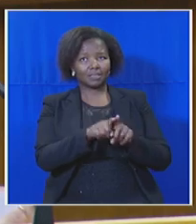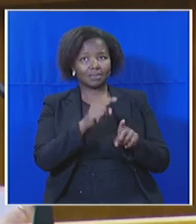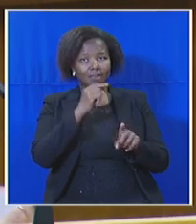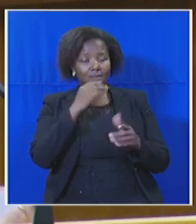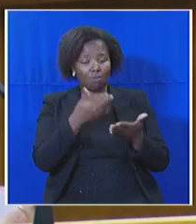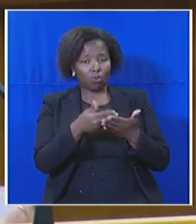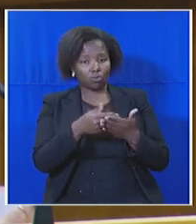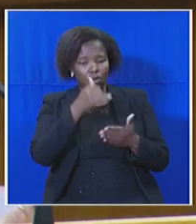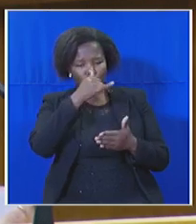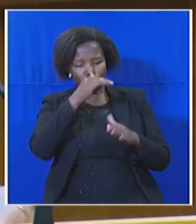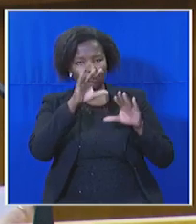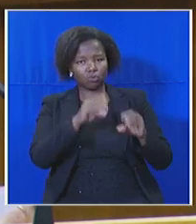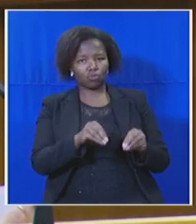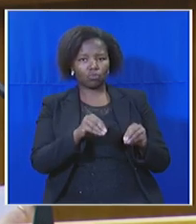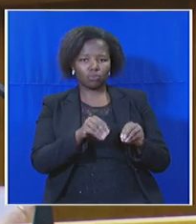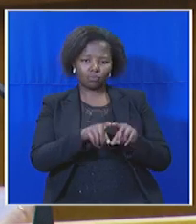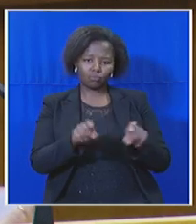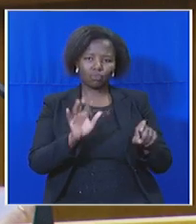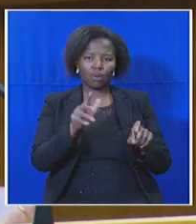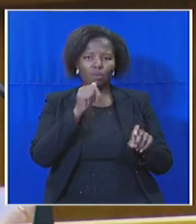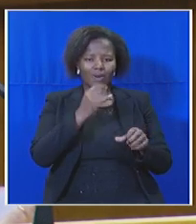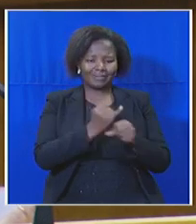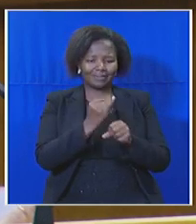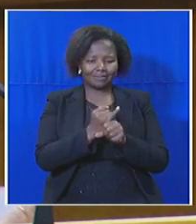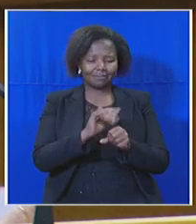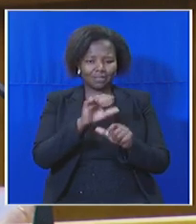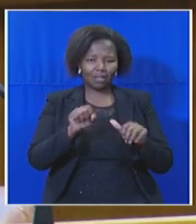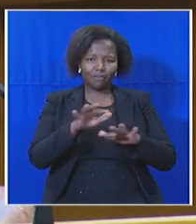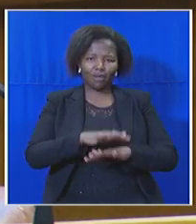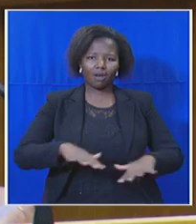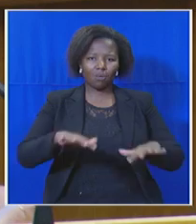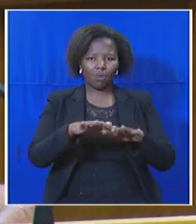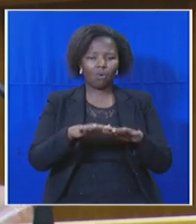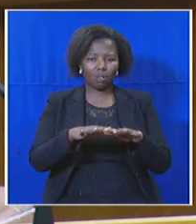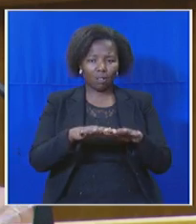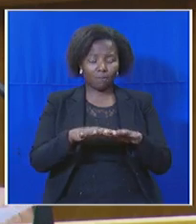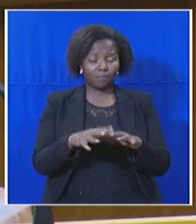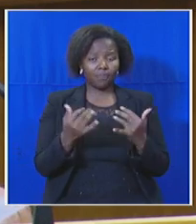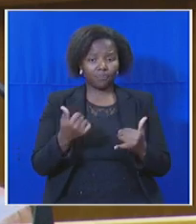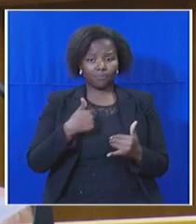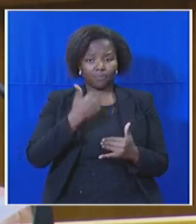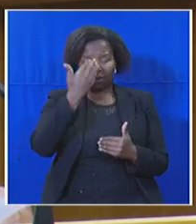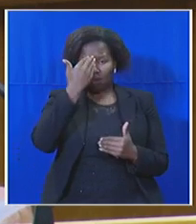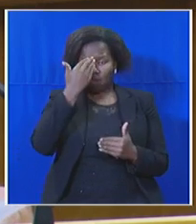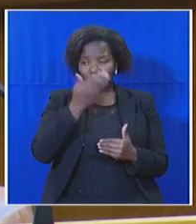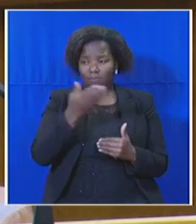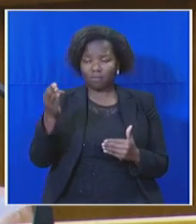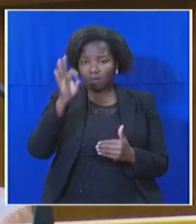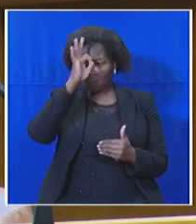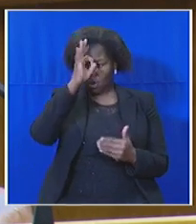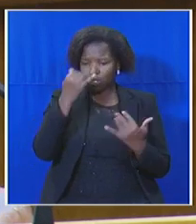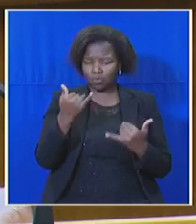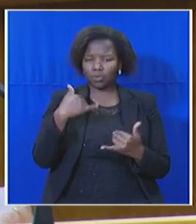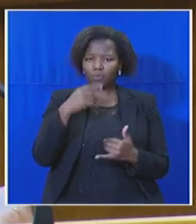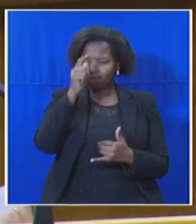criminals that run like cockroaches through every street of our land away from their homes. I do know that the officers we commemorate today who were